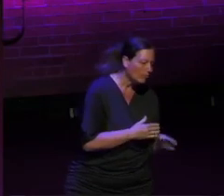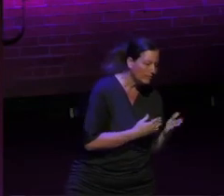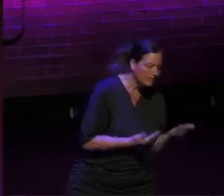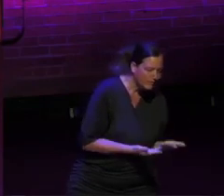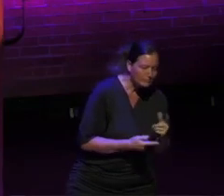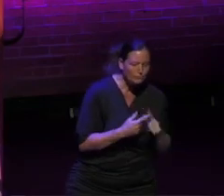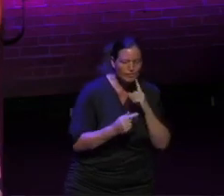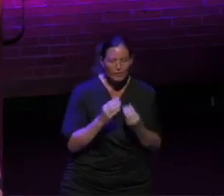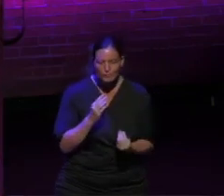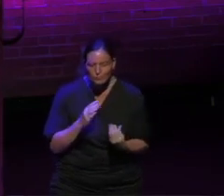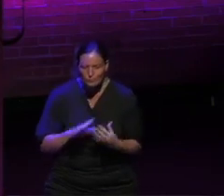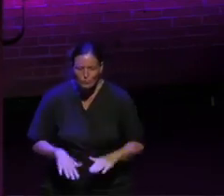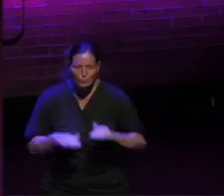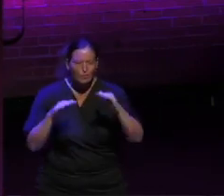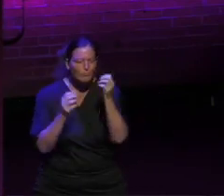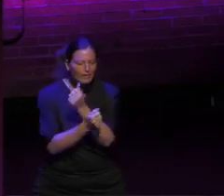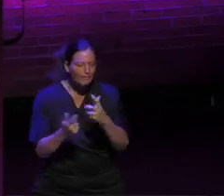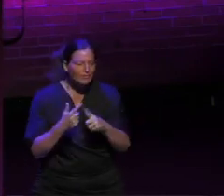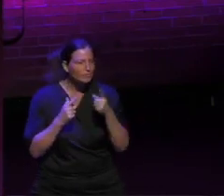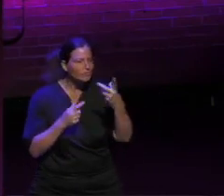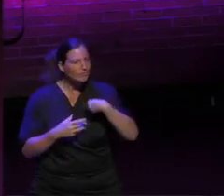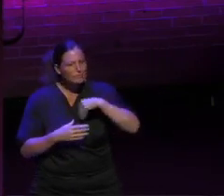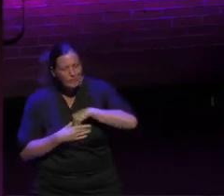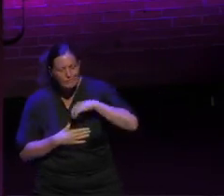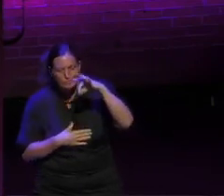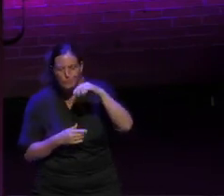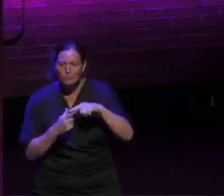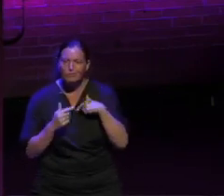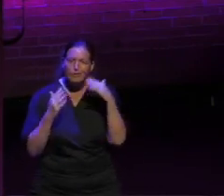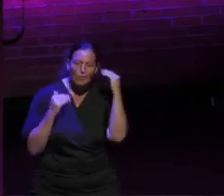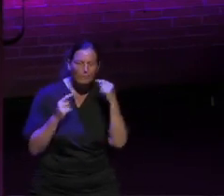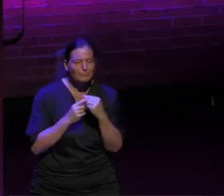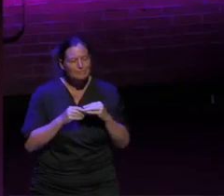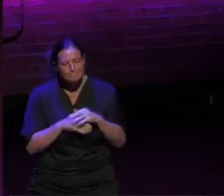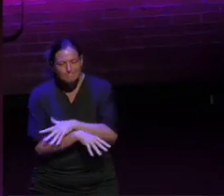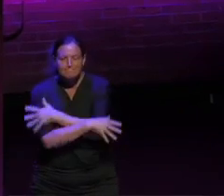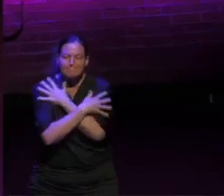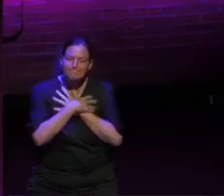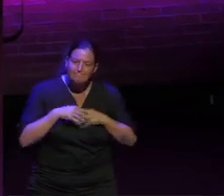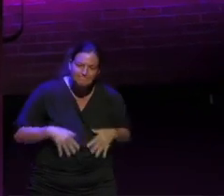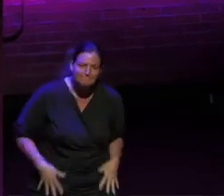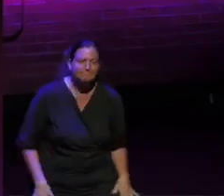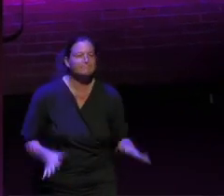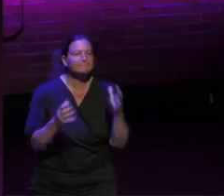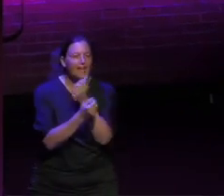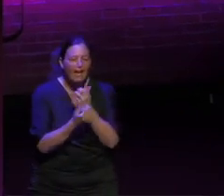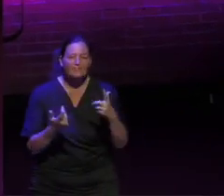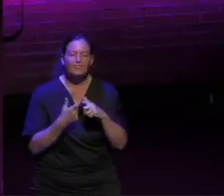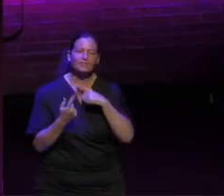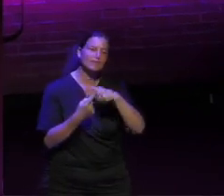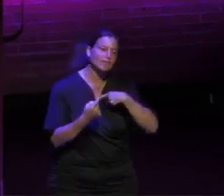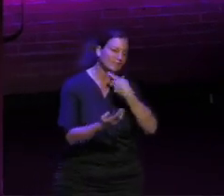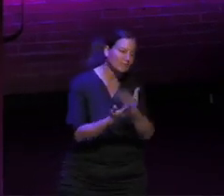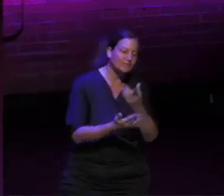but I grew up with everything about you in my soul and in my heart and in my blood. And one day I am going to come to you and I am going